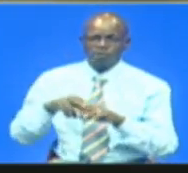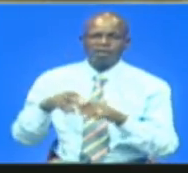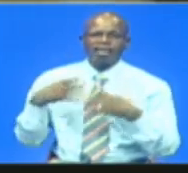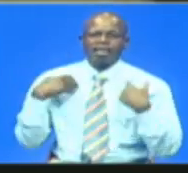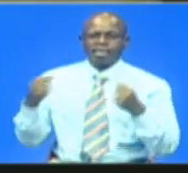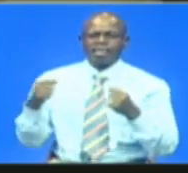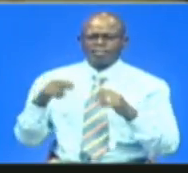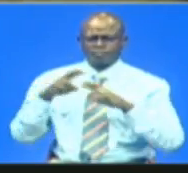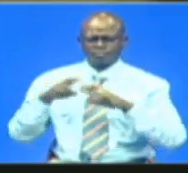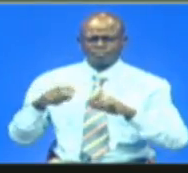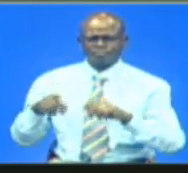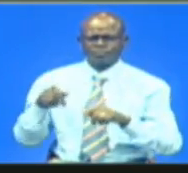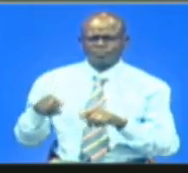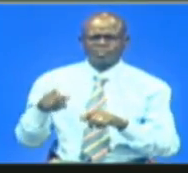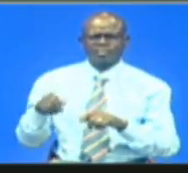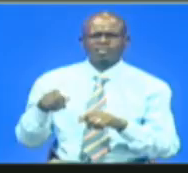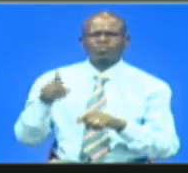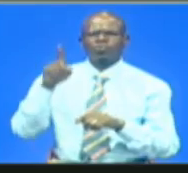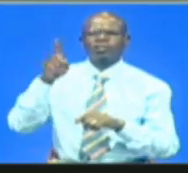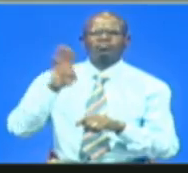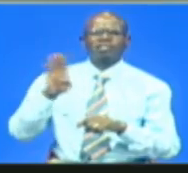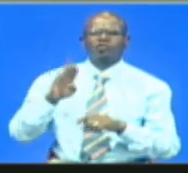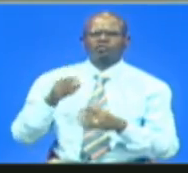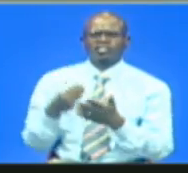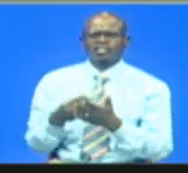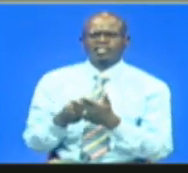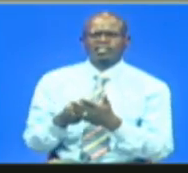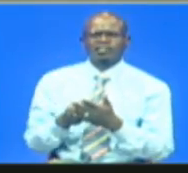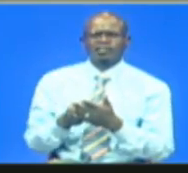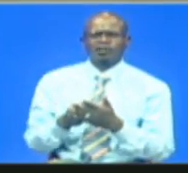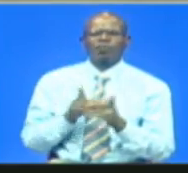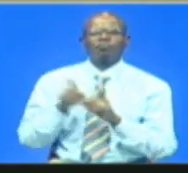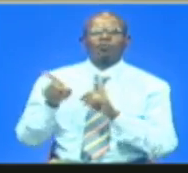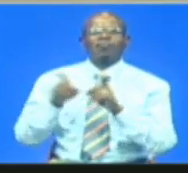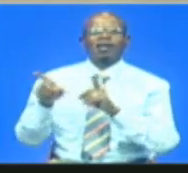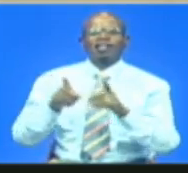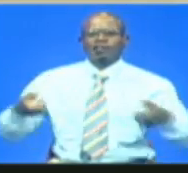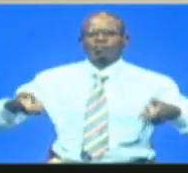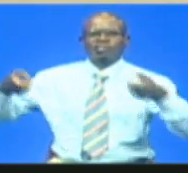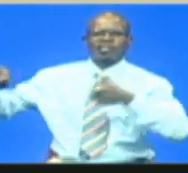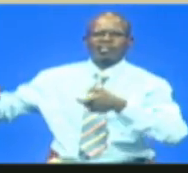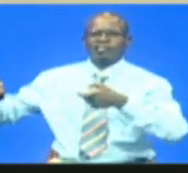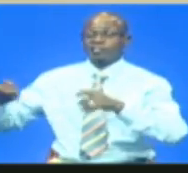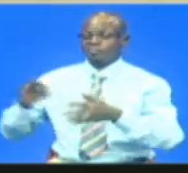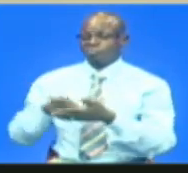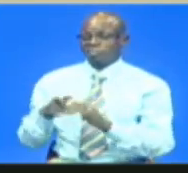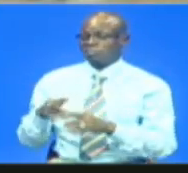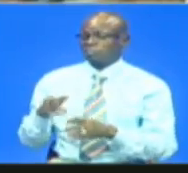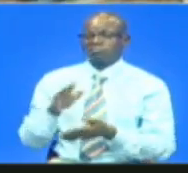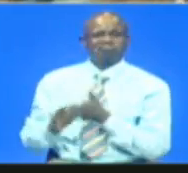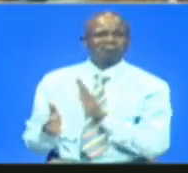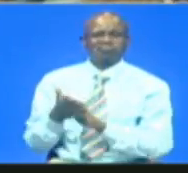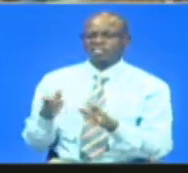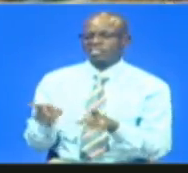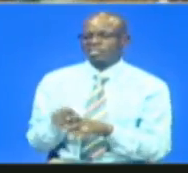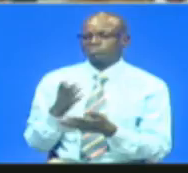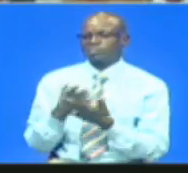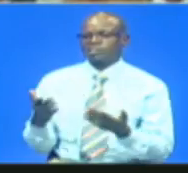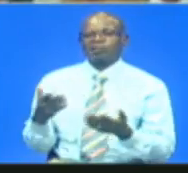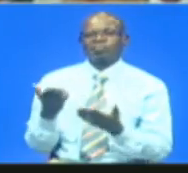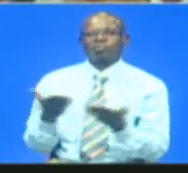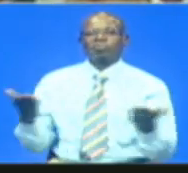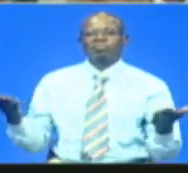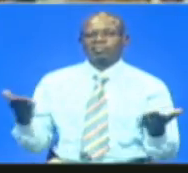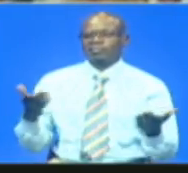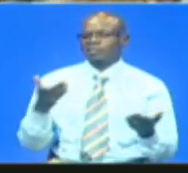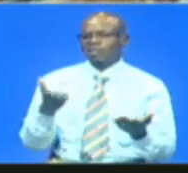shillings mobile container clinics and some of the equipment supposedly installed in the containers was found missing. The prices for these